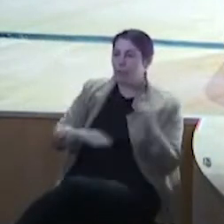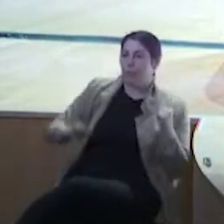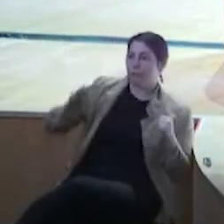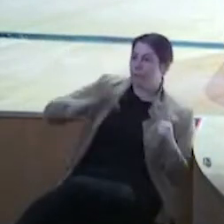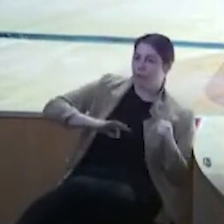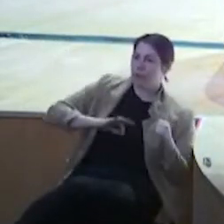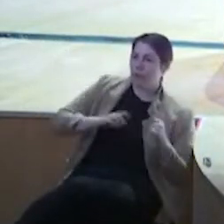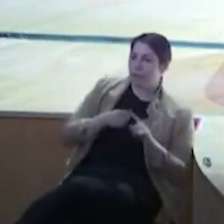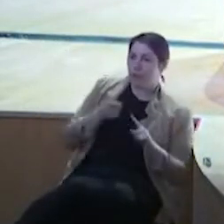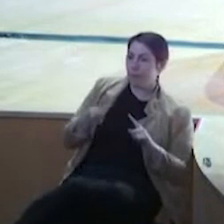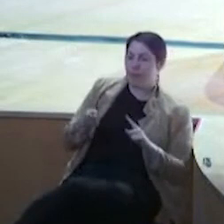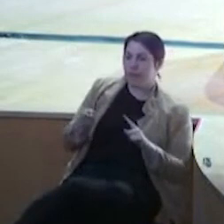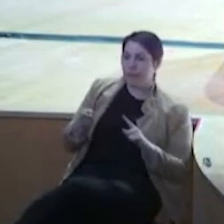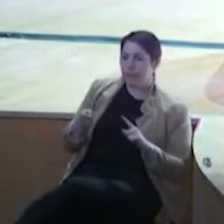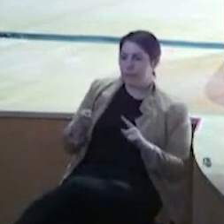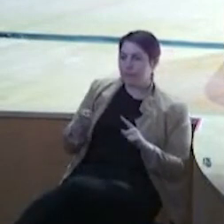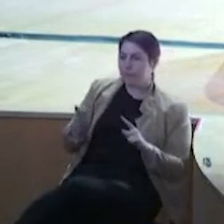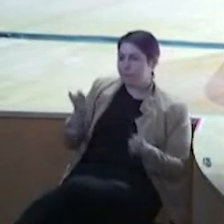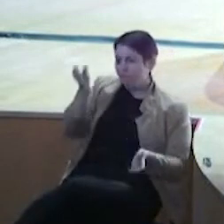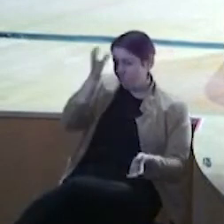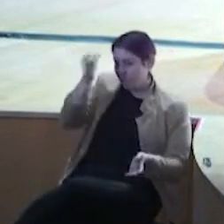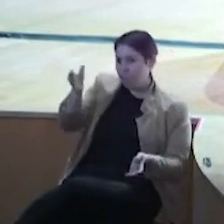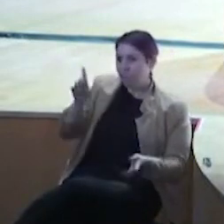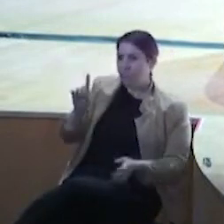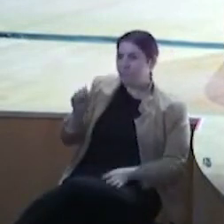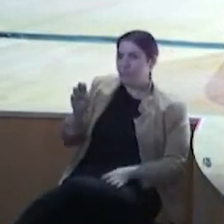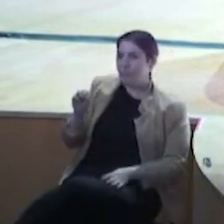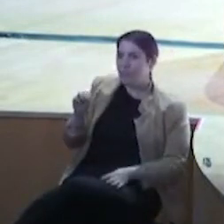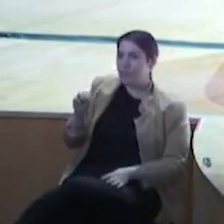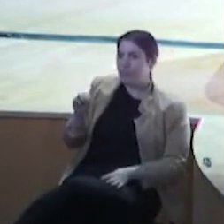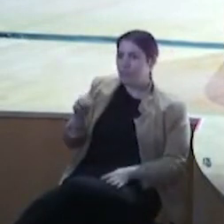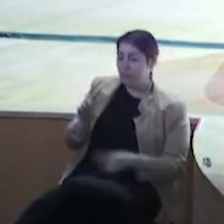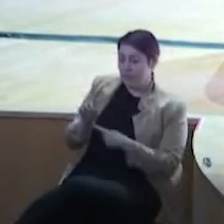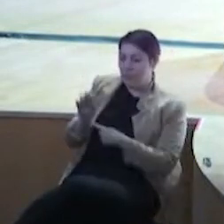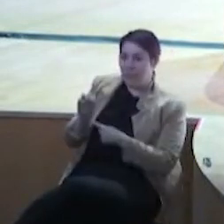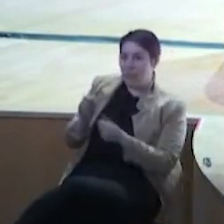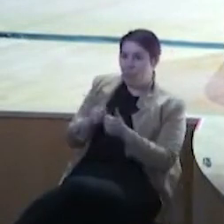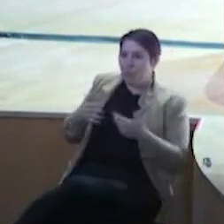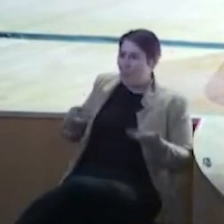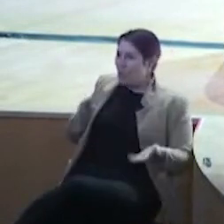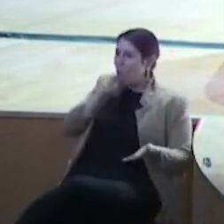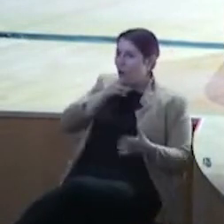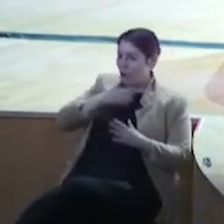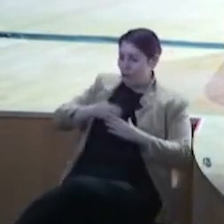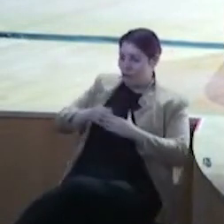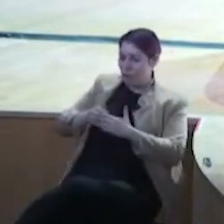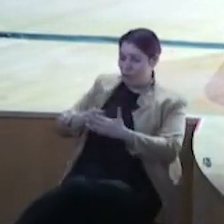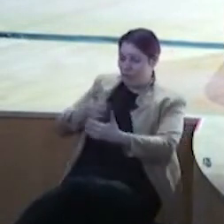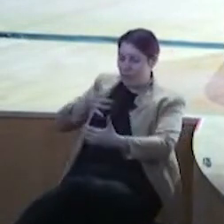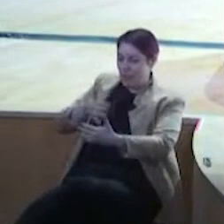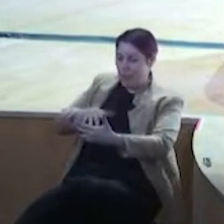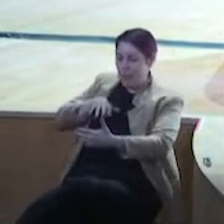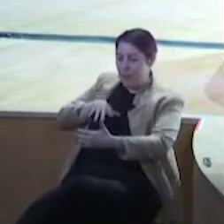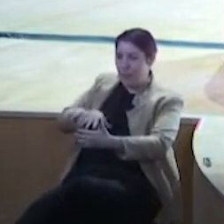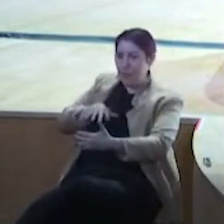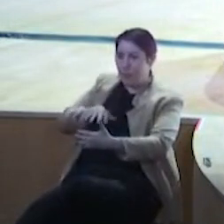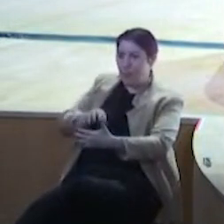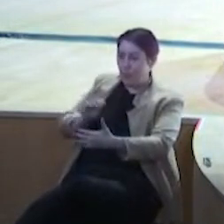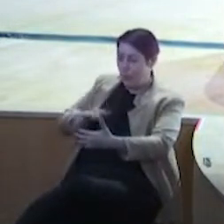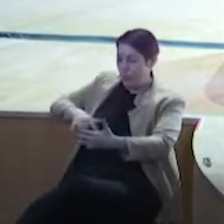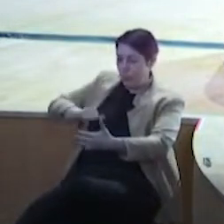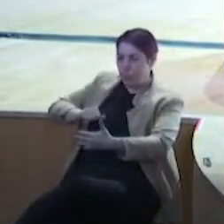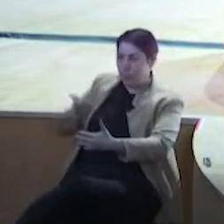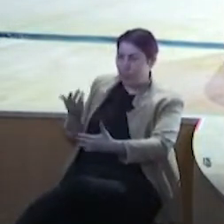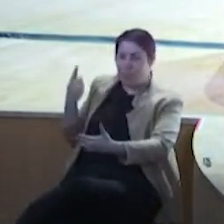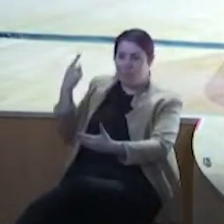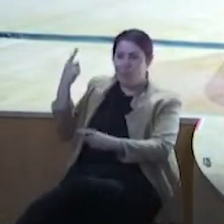dams. Additionally, what good is a dam if there's no water to hold? Which is a situation that